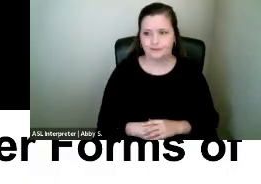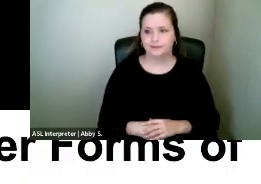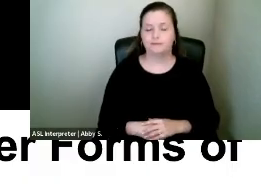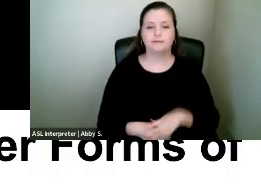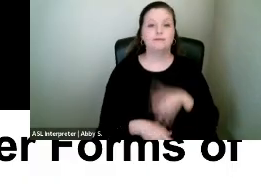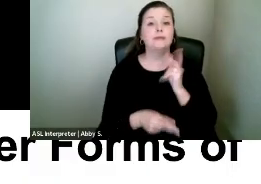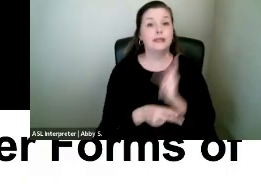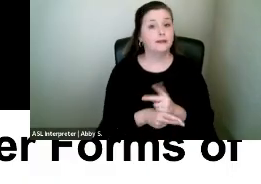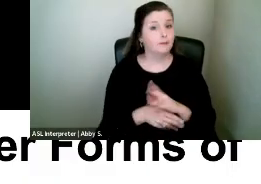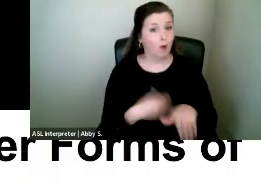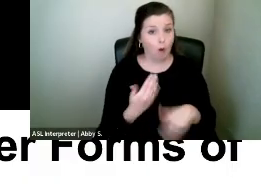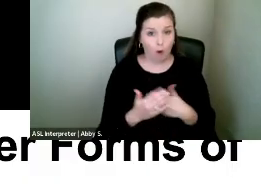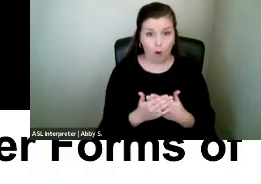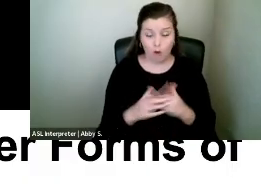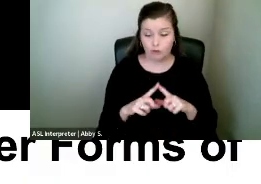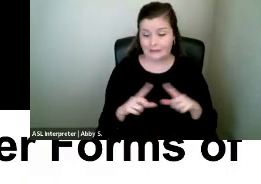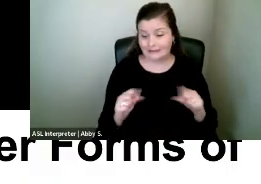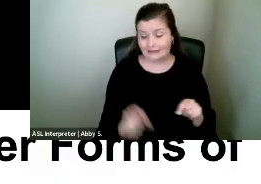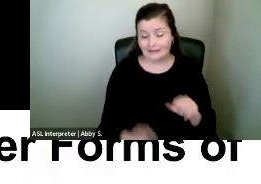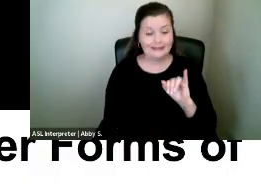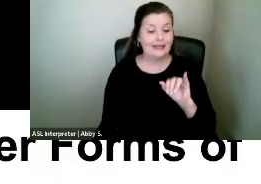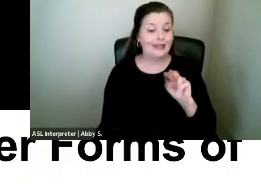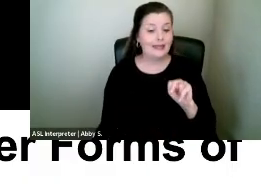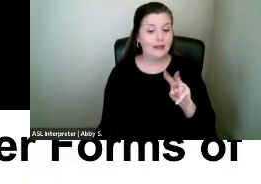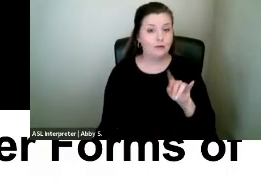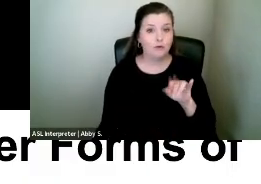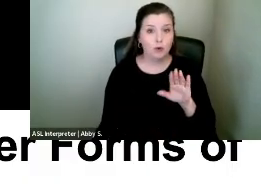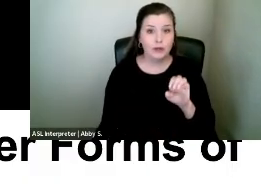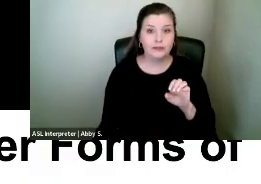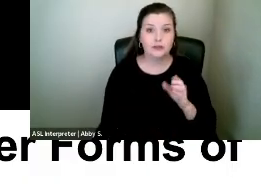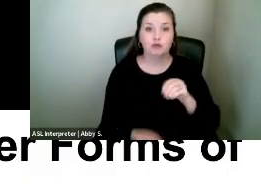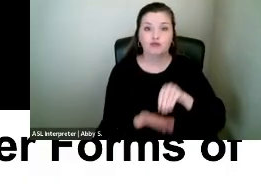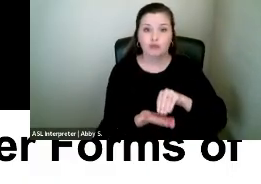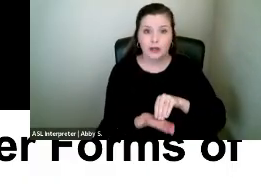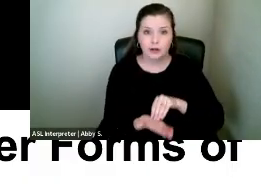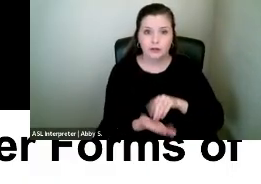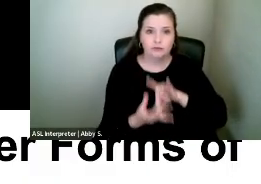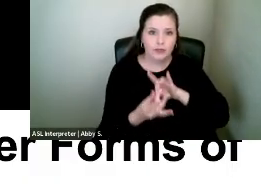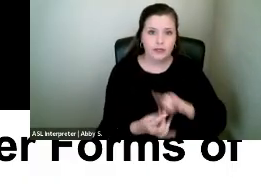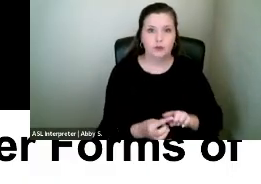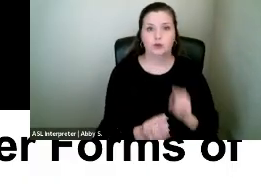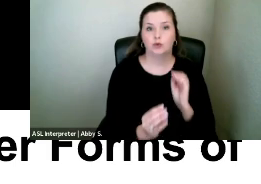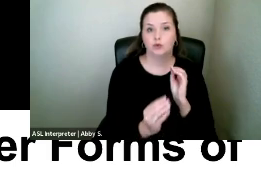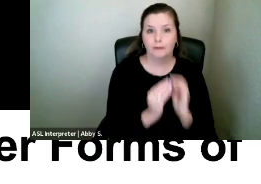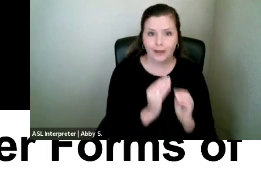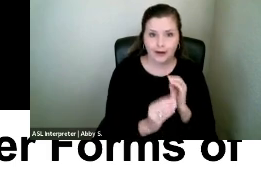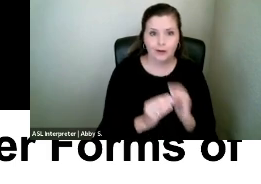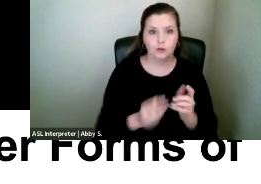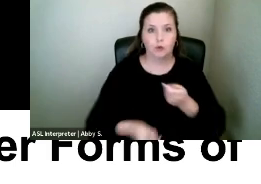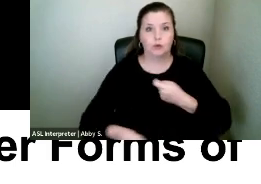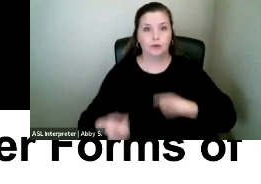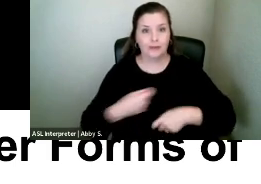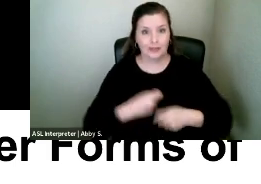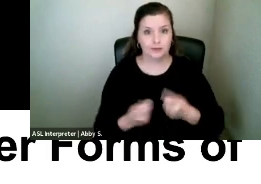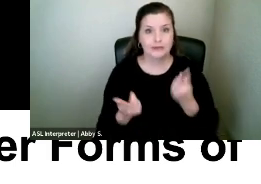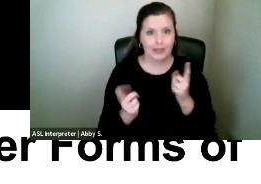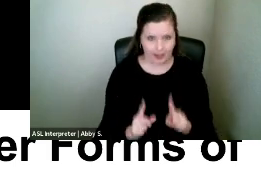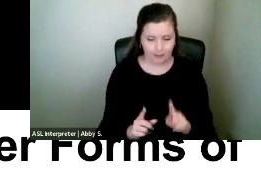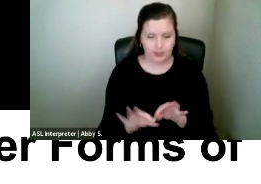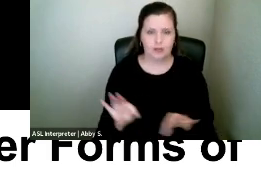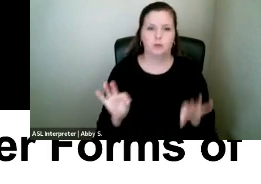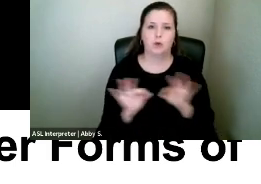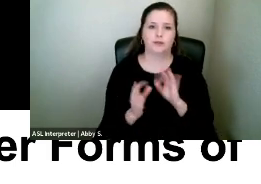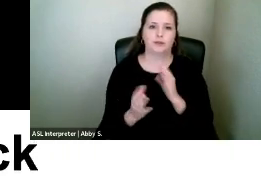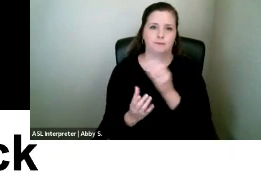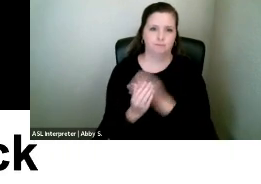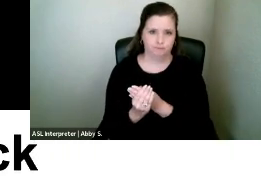receipts, invoices, records of any repairs or any replacements that you may have had done.